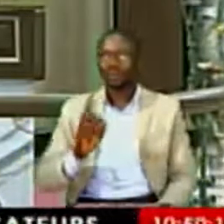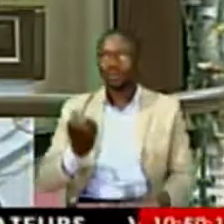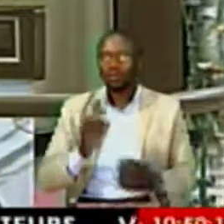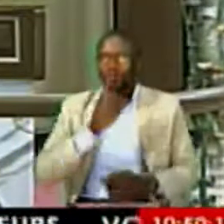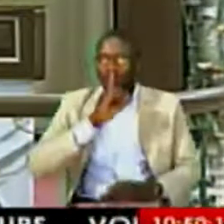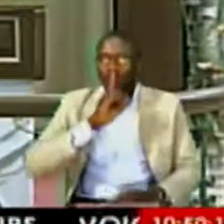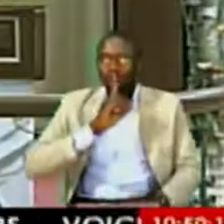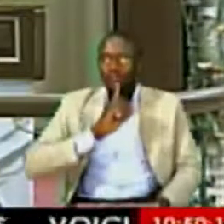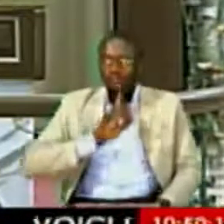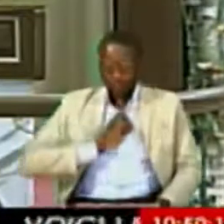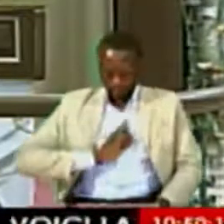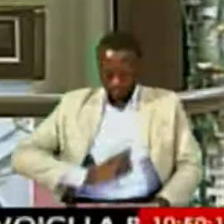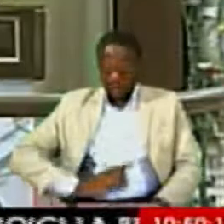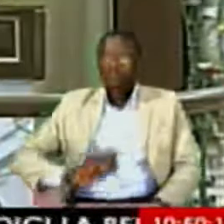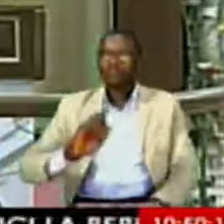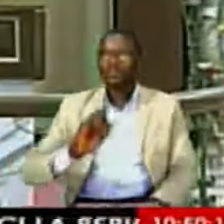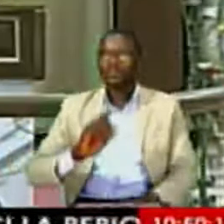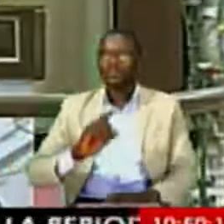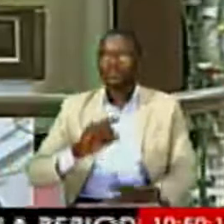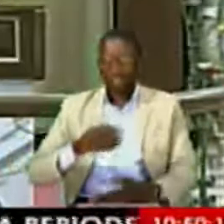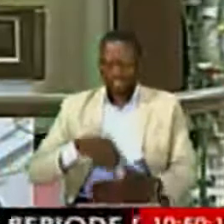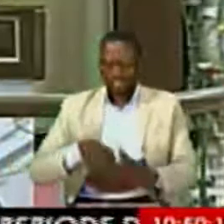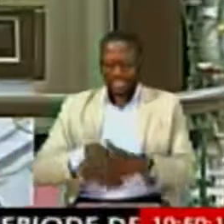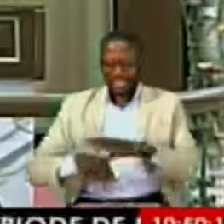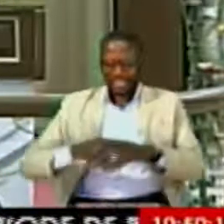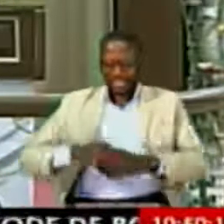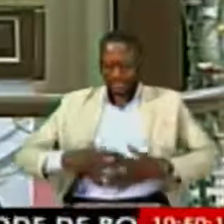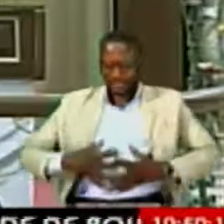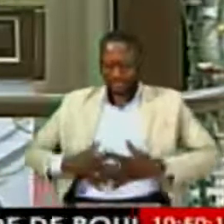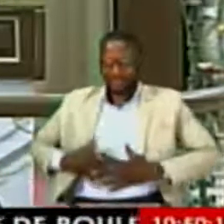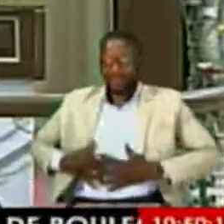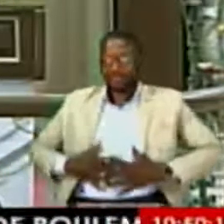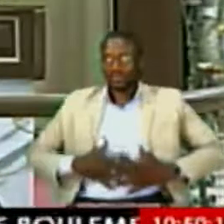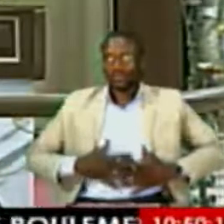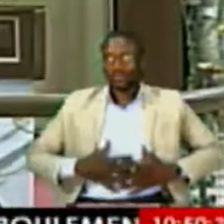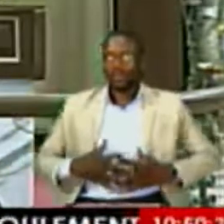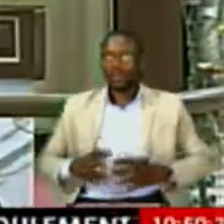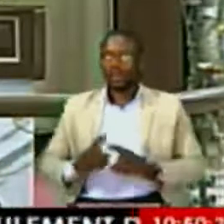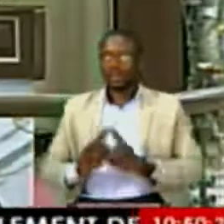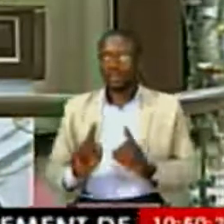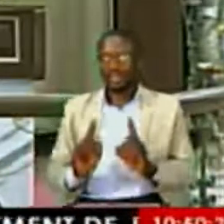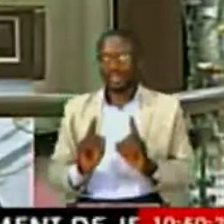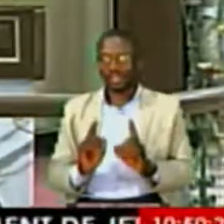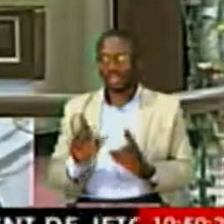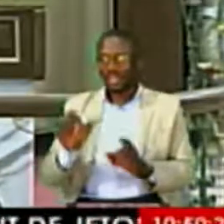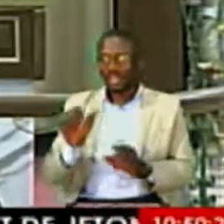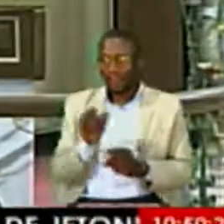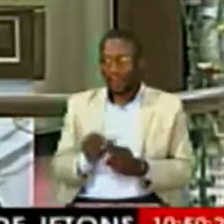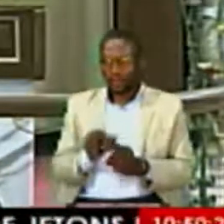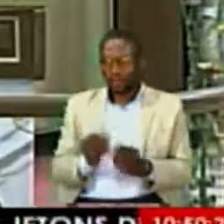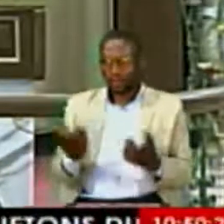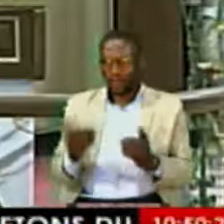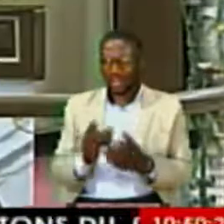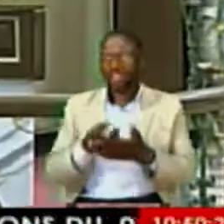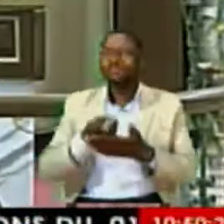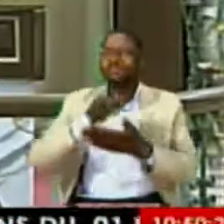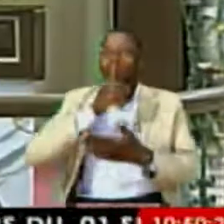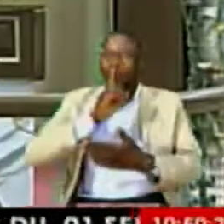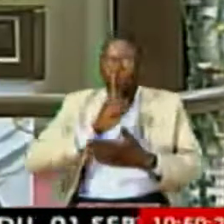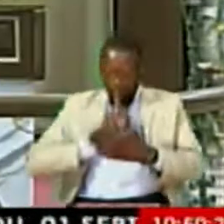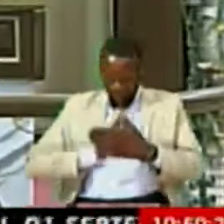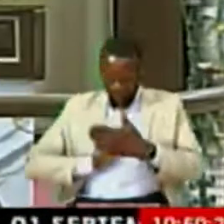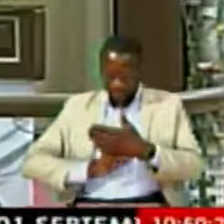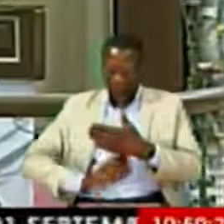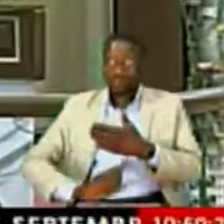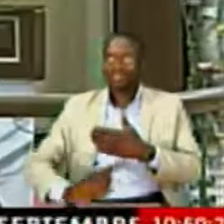it, ça va dans votre estomac. It goes in your stomach. Mais la parole, but the word, quand nous l'avalons, when we swallow it,